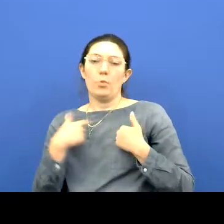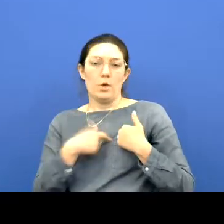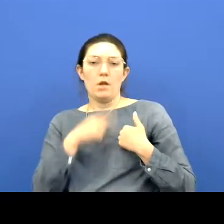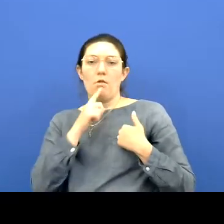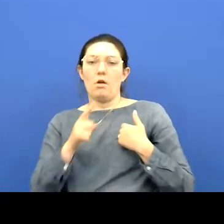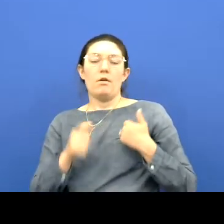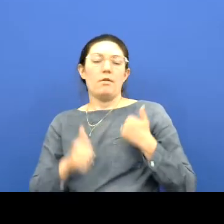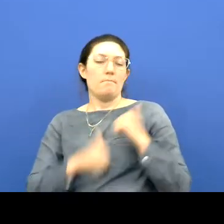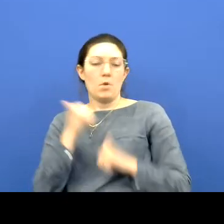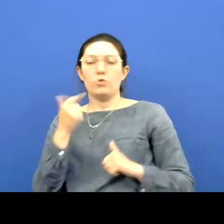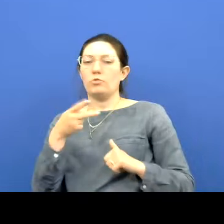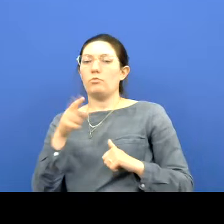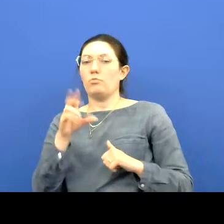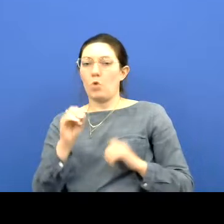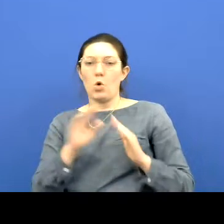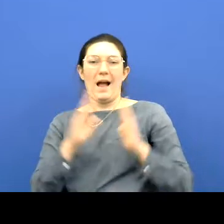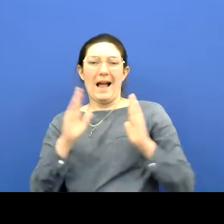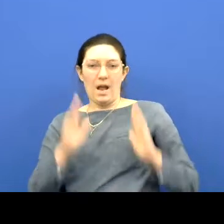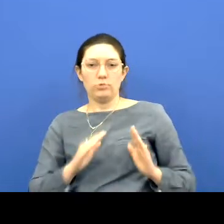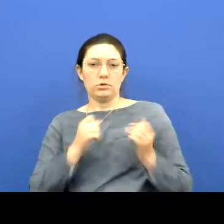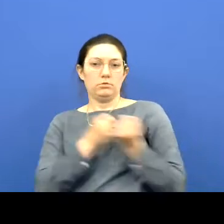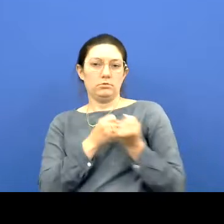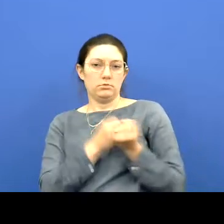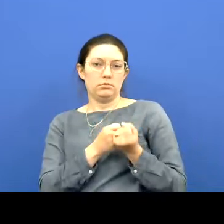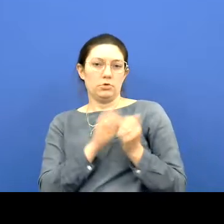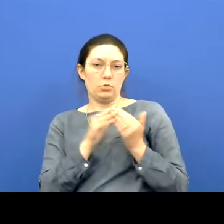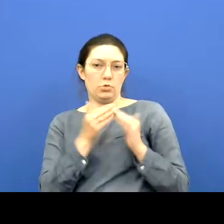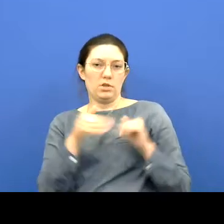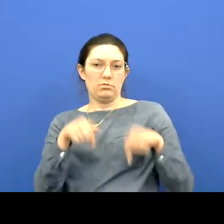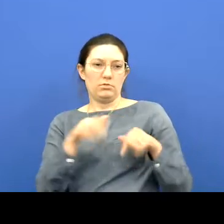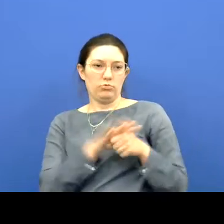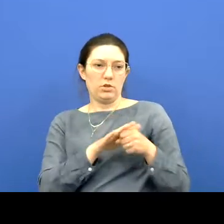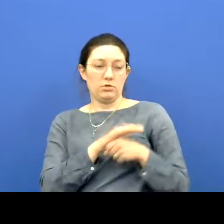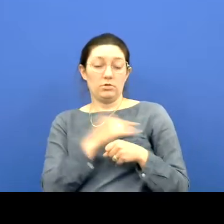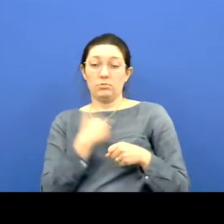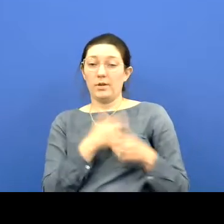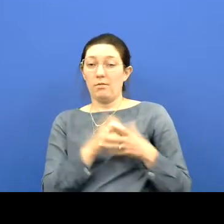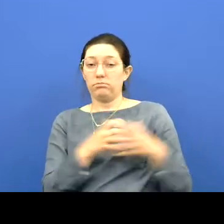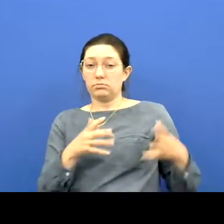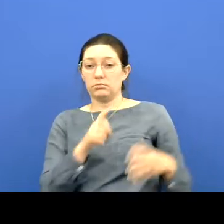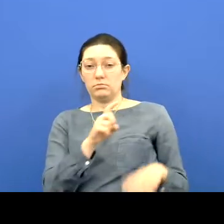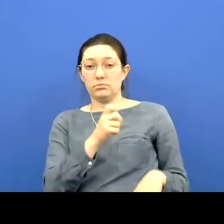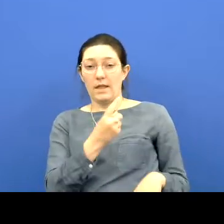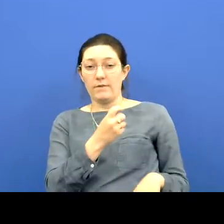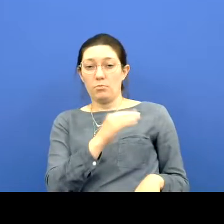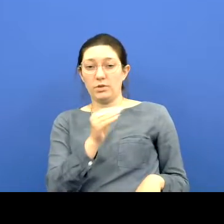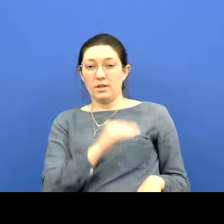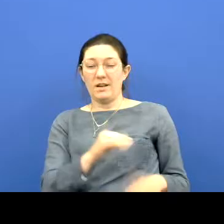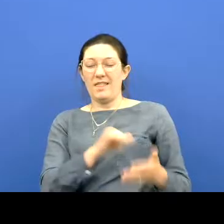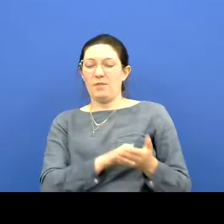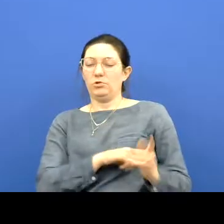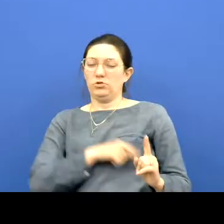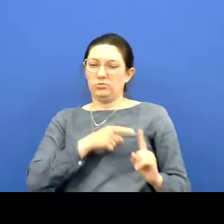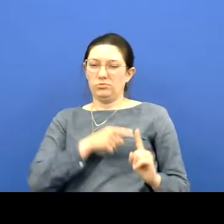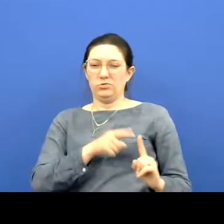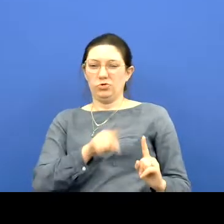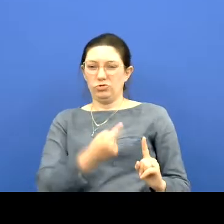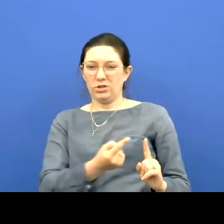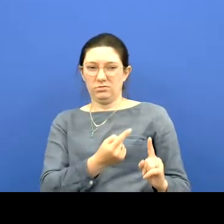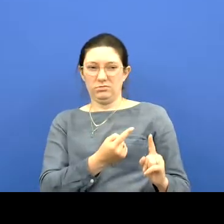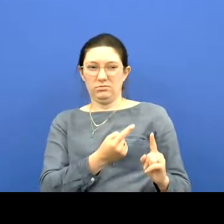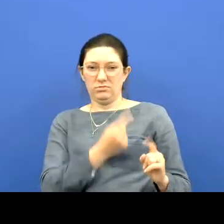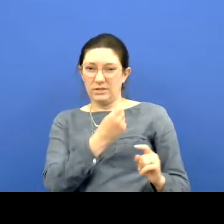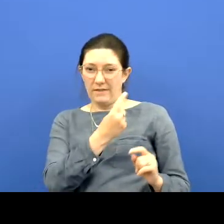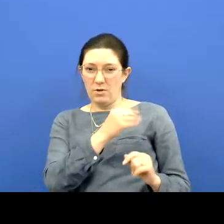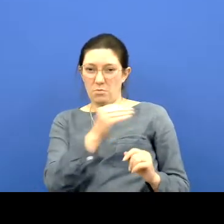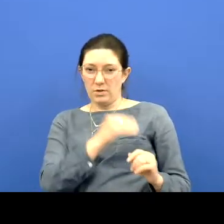pro-housingist community in the region. We've had 11% growth, whereas most, and that was just from, the 11% was